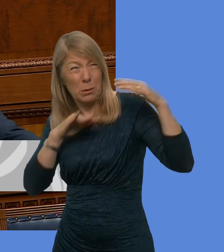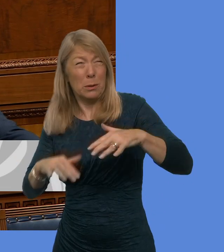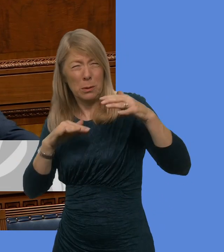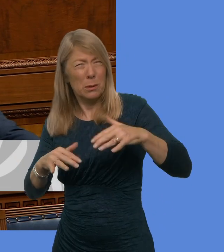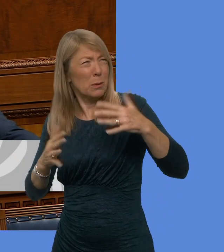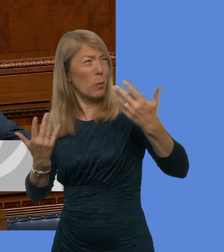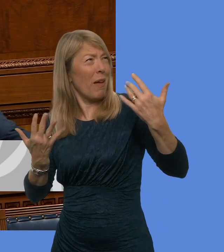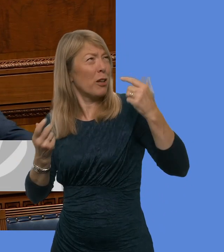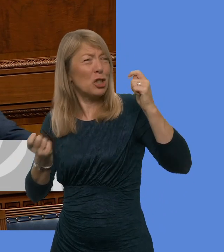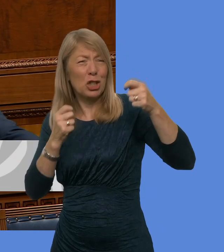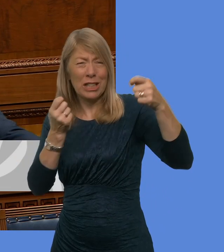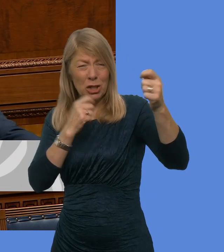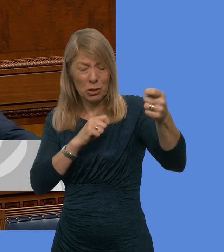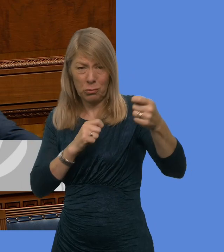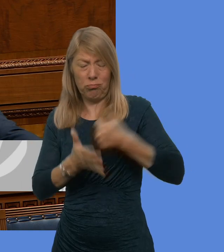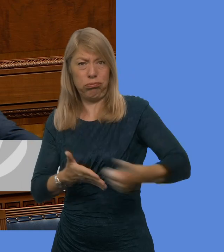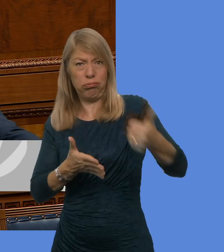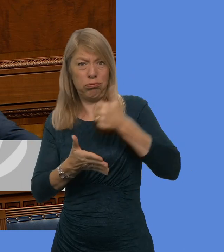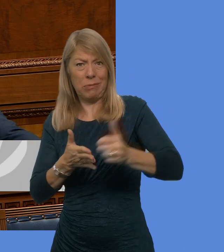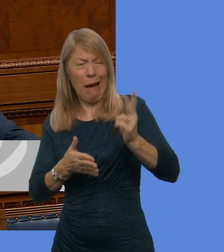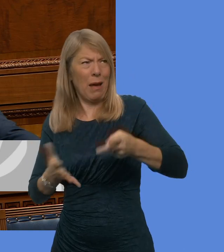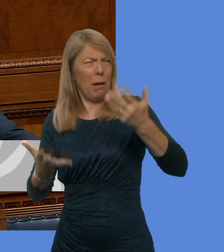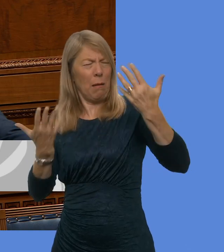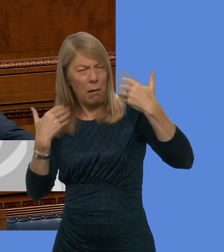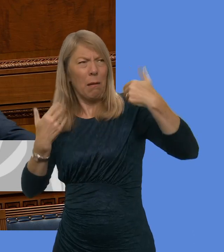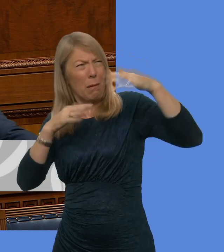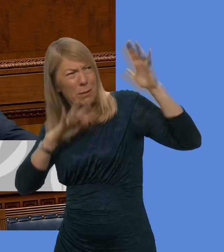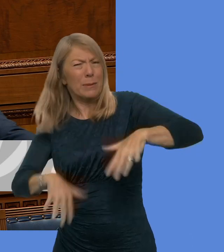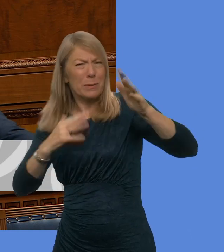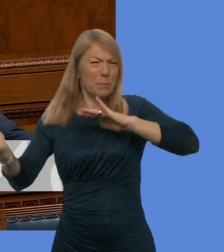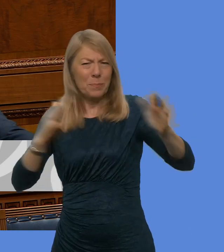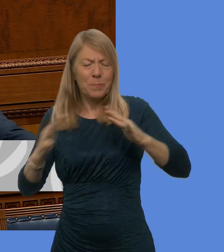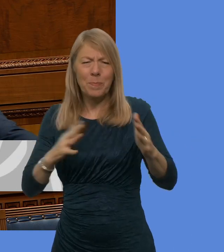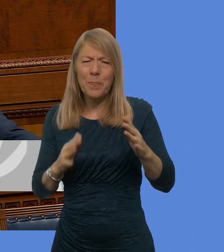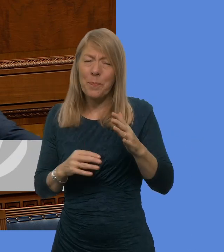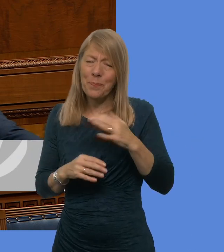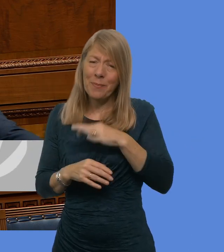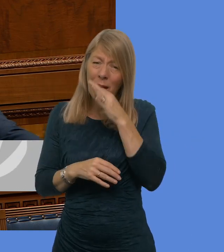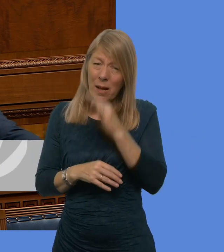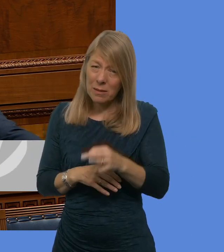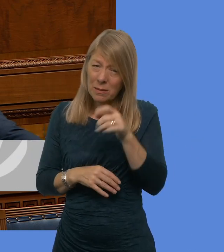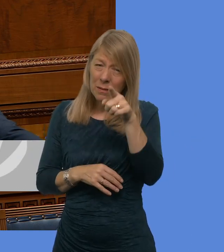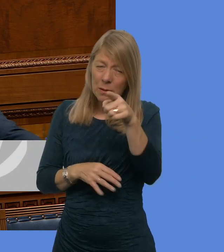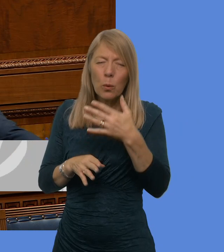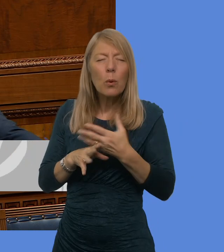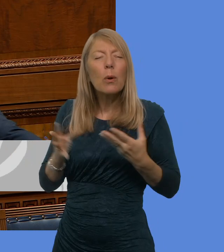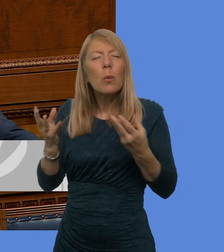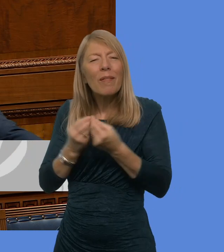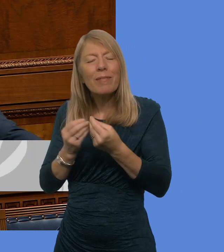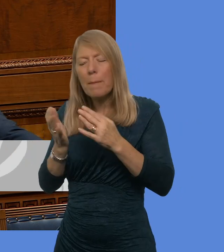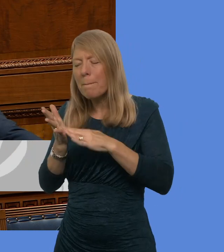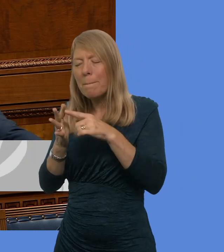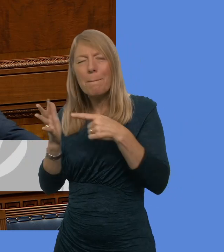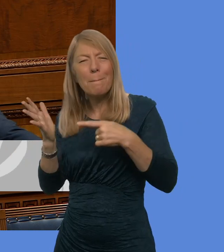Minister say, is there any plans to improve the modelling that we're doing with the Met Office about these extreme weather events, particularly as the implications that they have